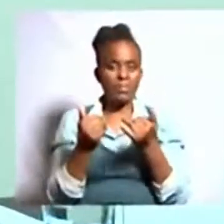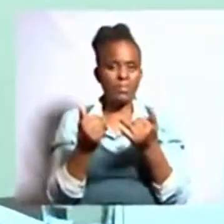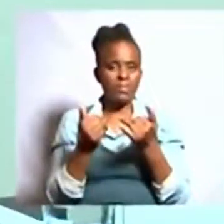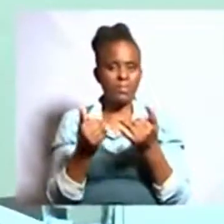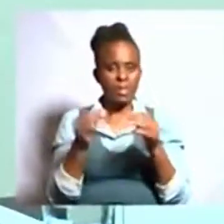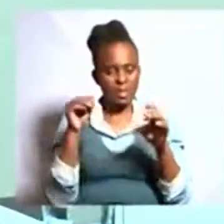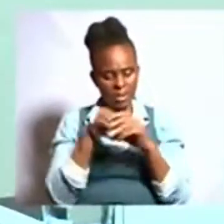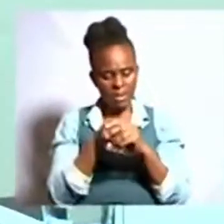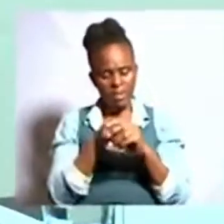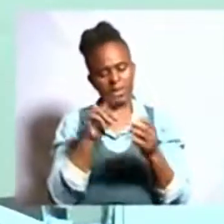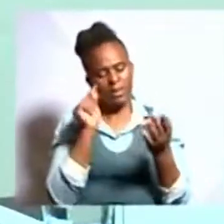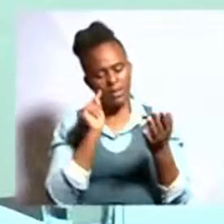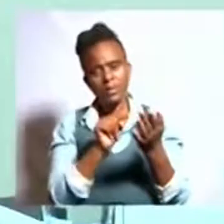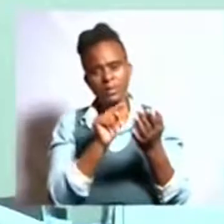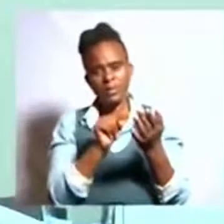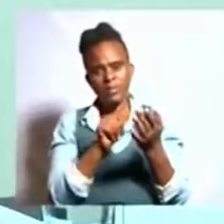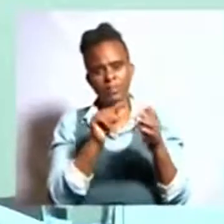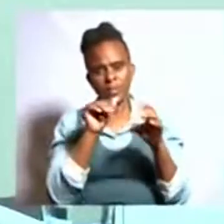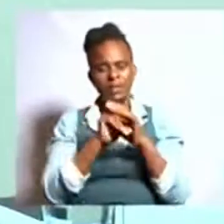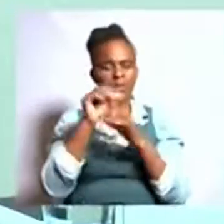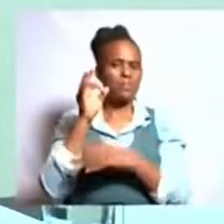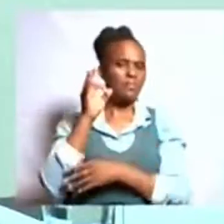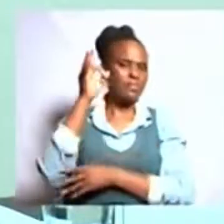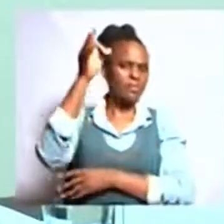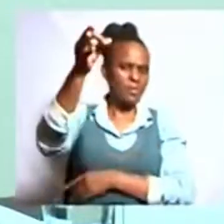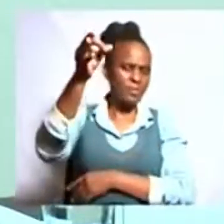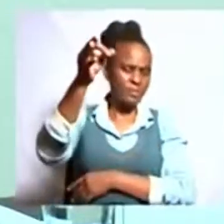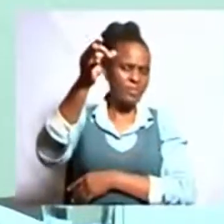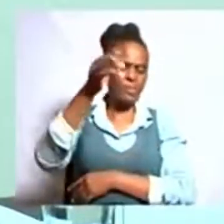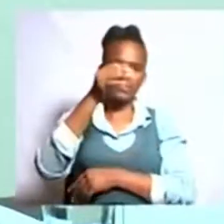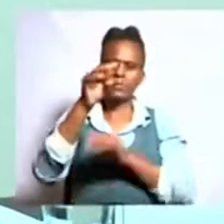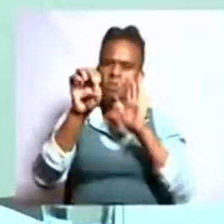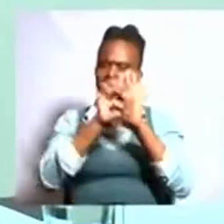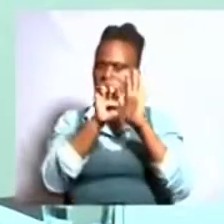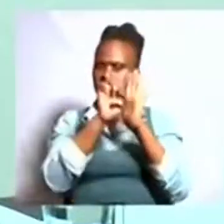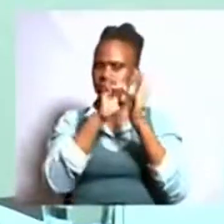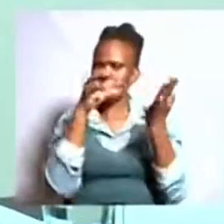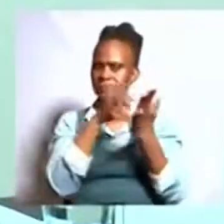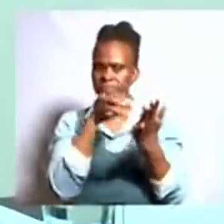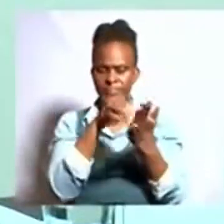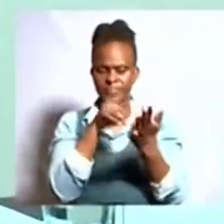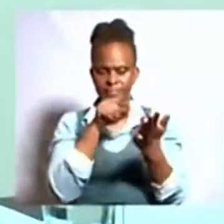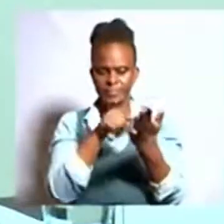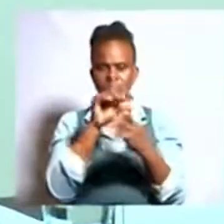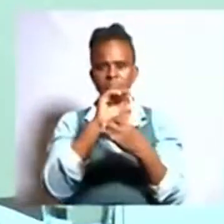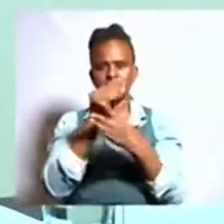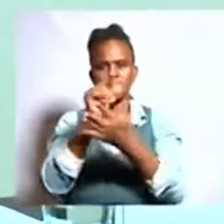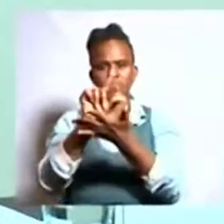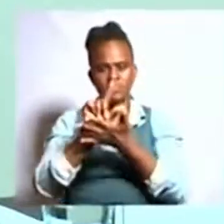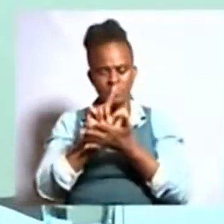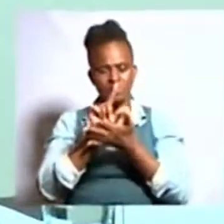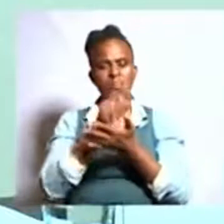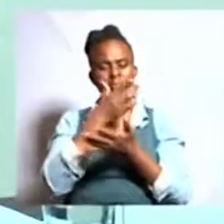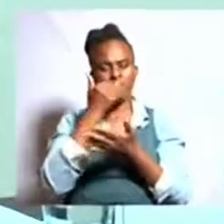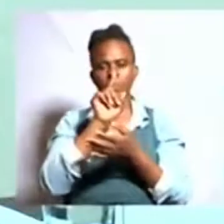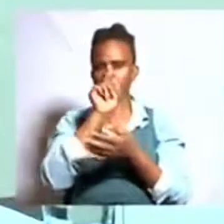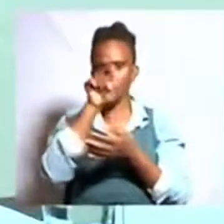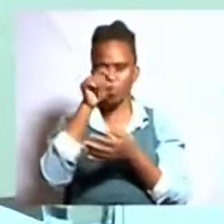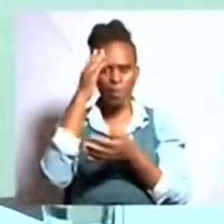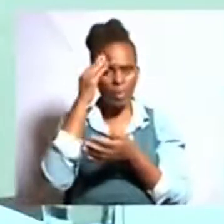in future such cases or such loans as to be insured in